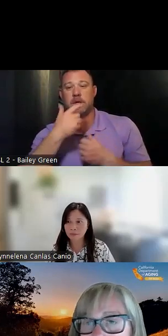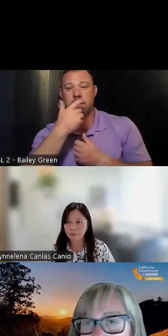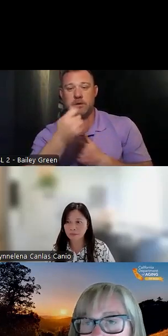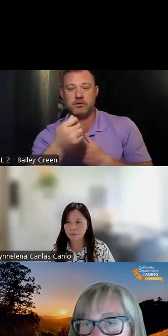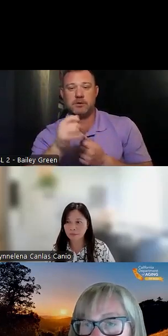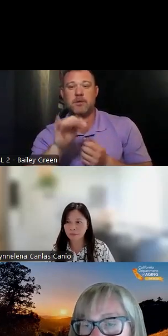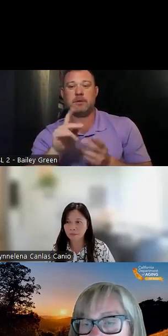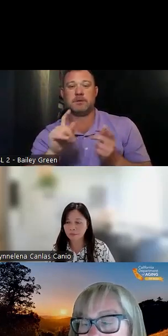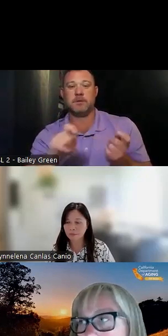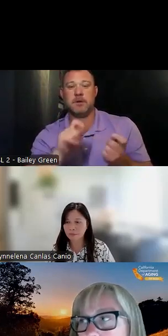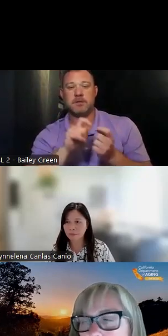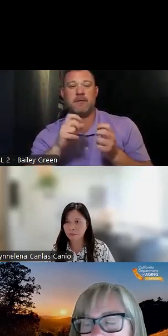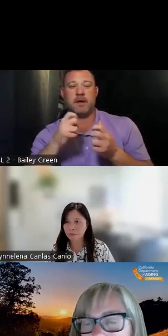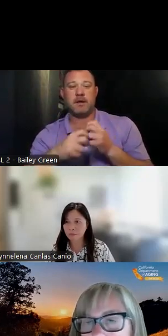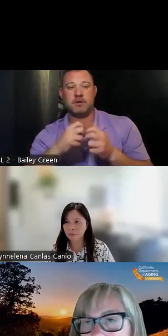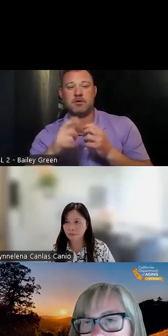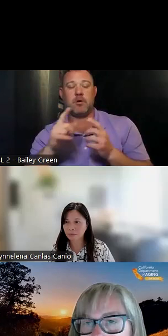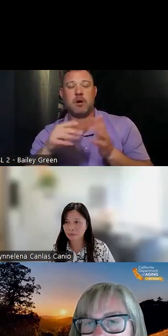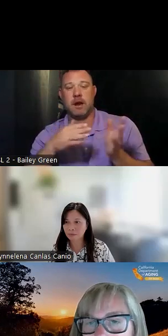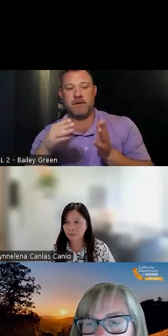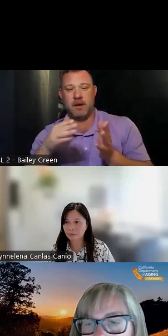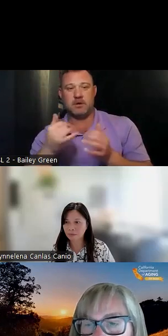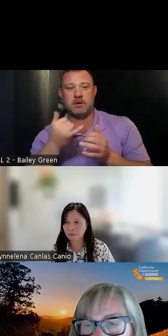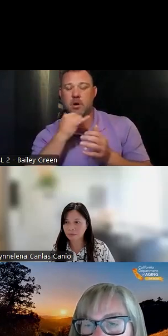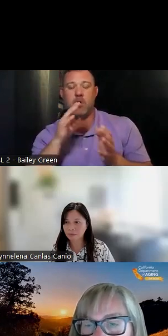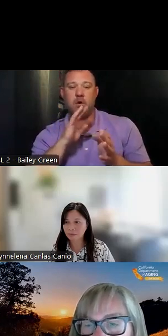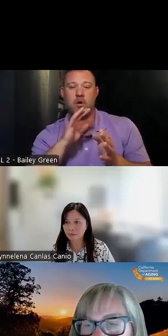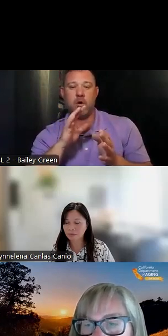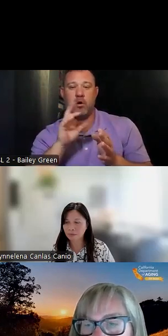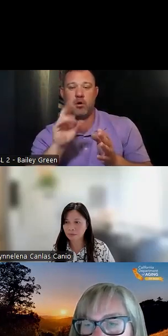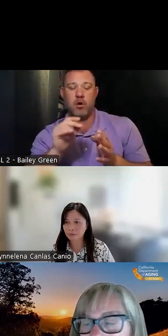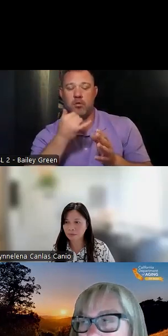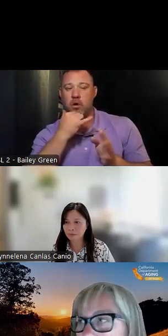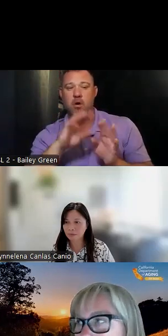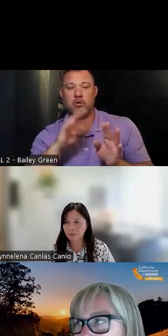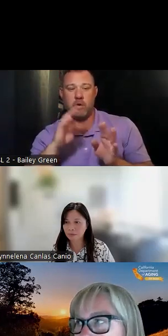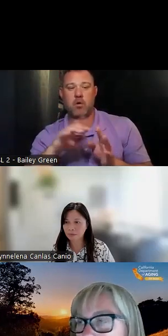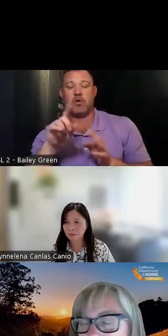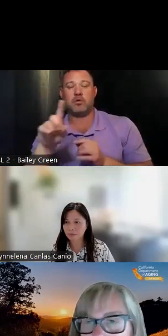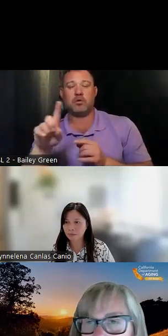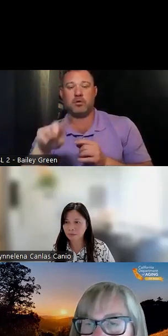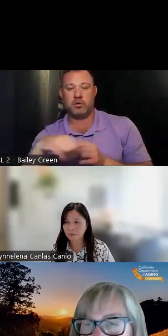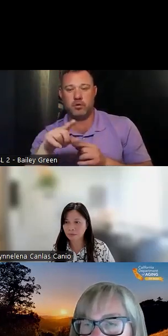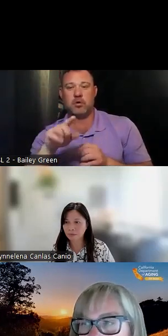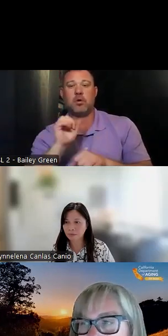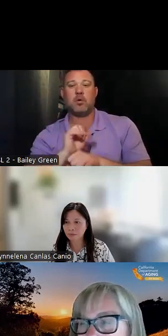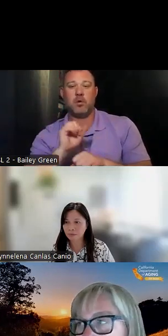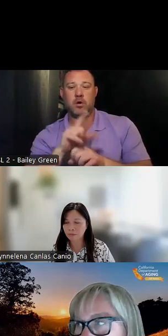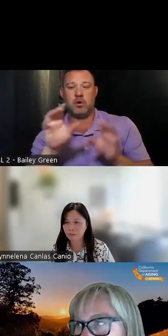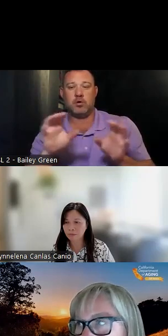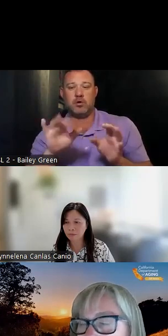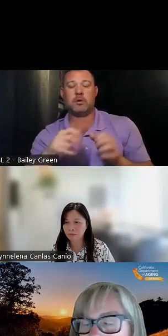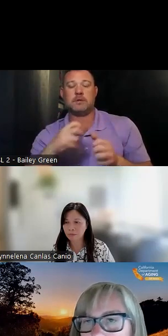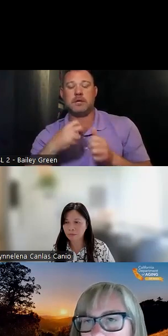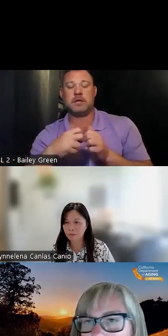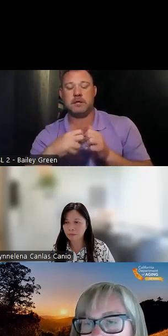this particular issue around navigation and no wrong door. As you all know, in the work that you do, this is an